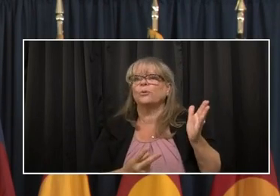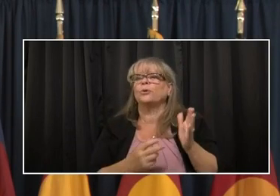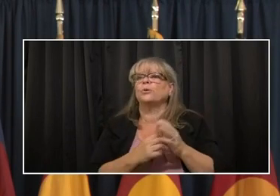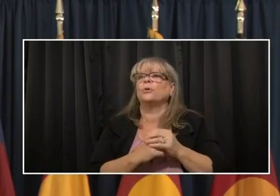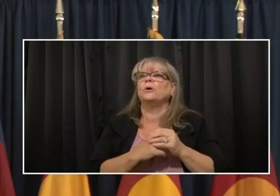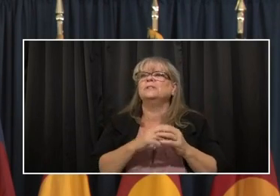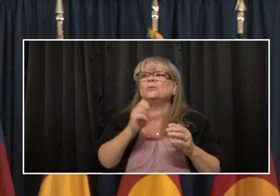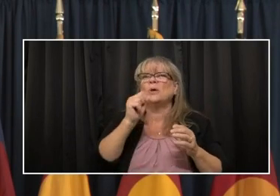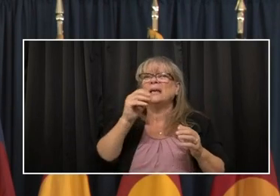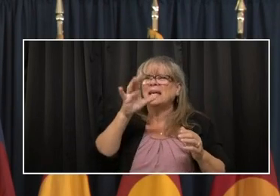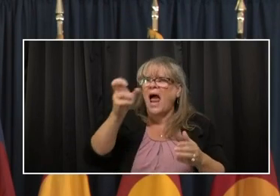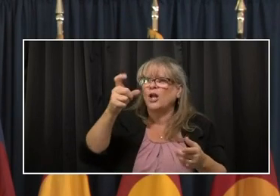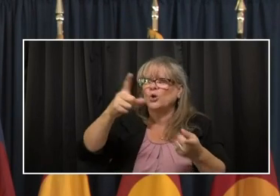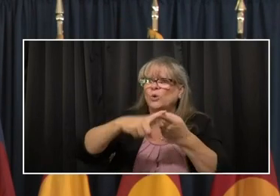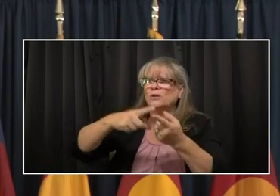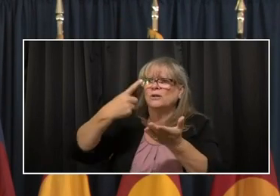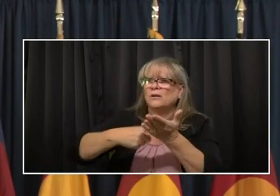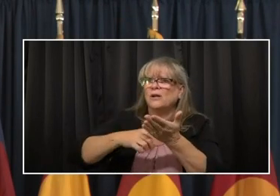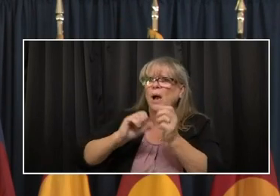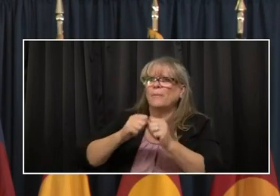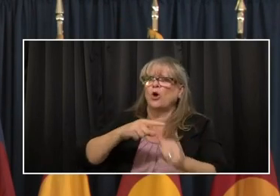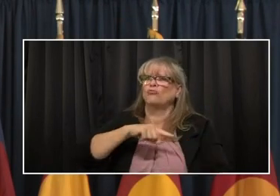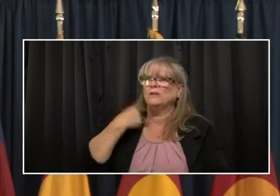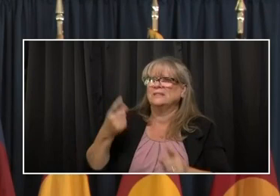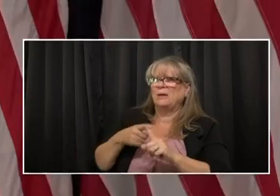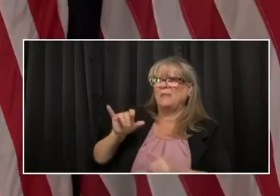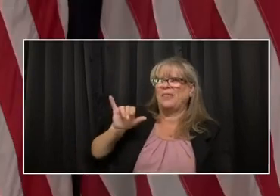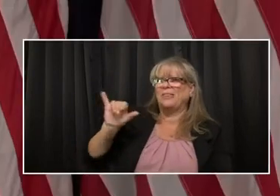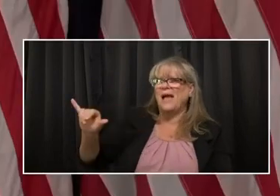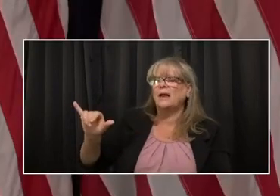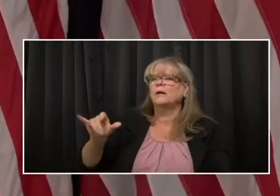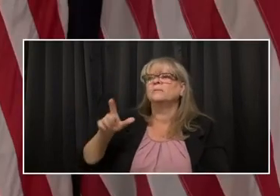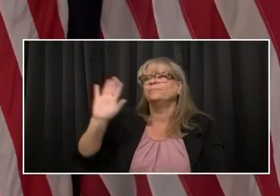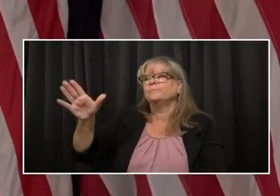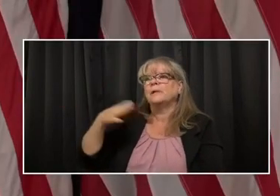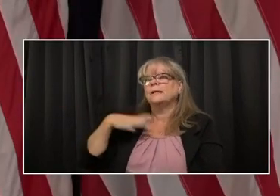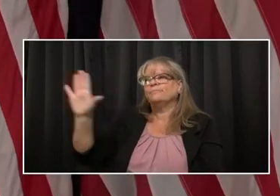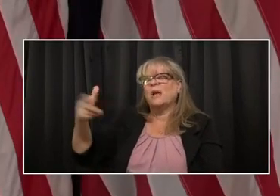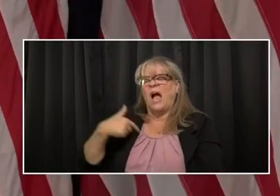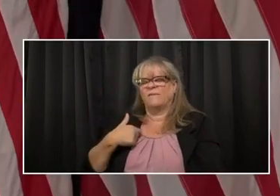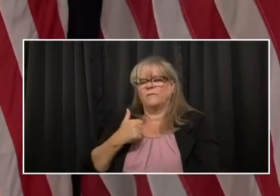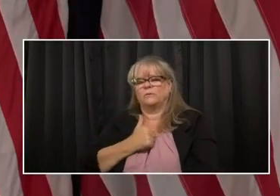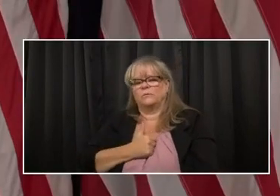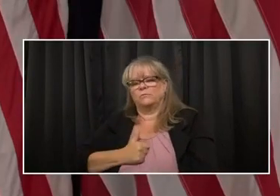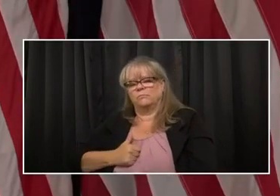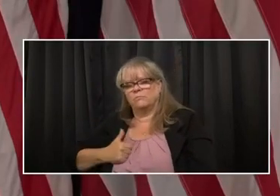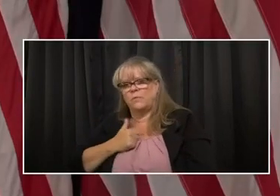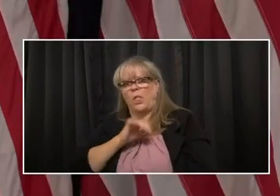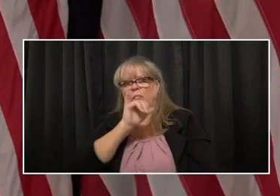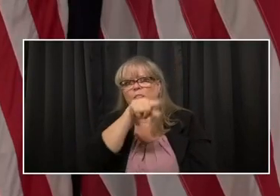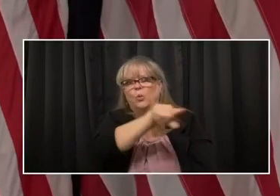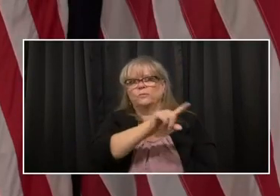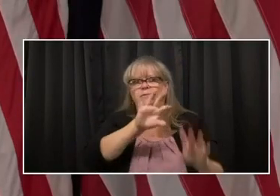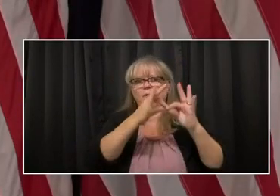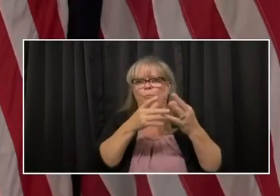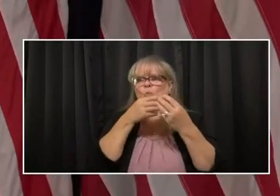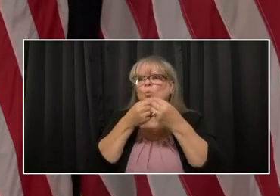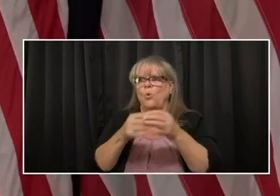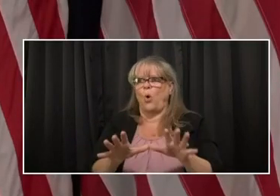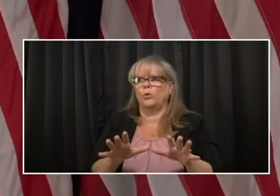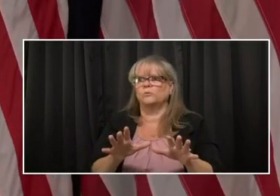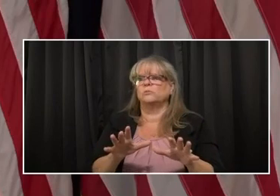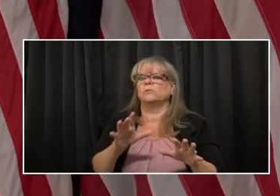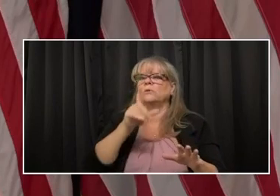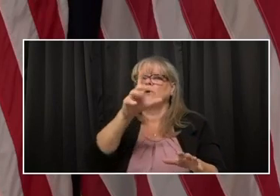Yeah, my condolences to the family. All of our law enforcement officials and our Colorado